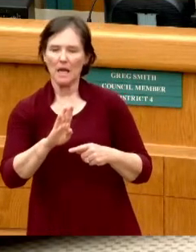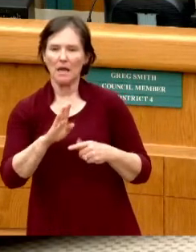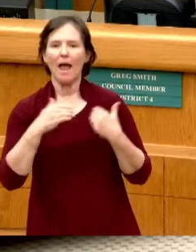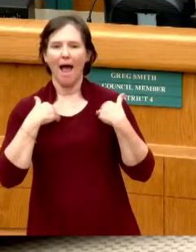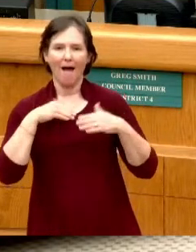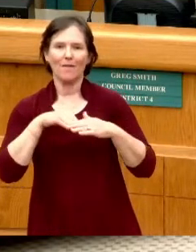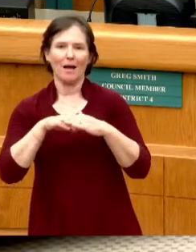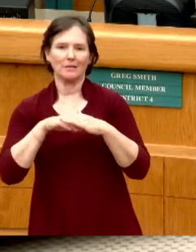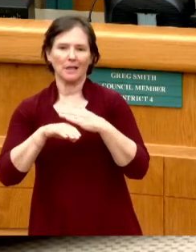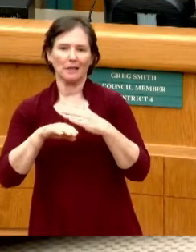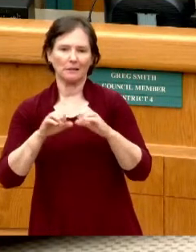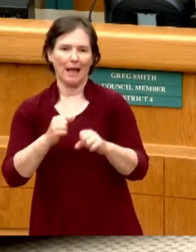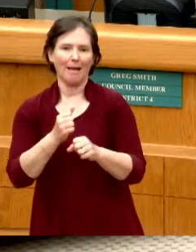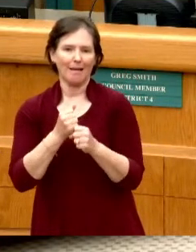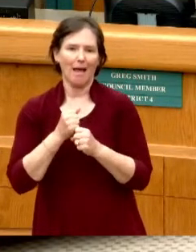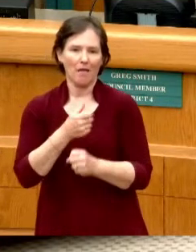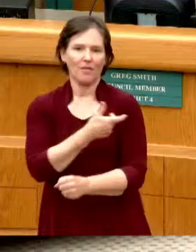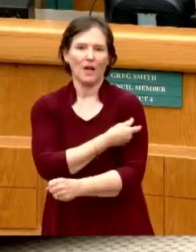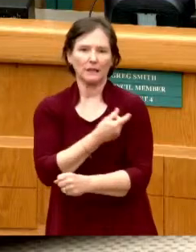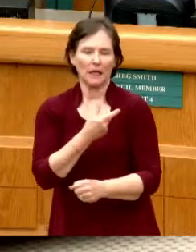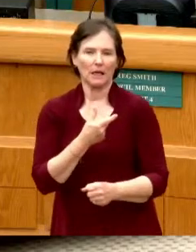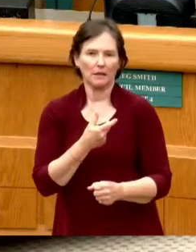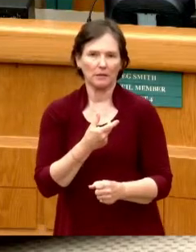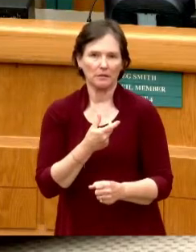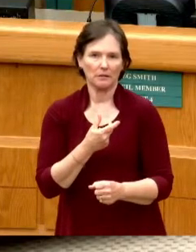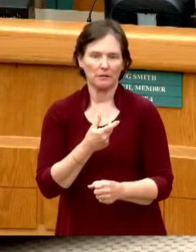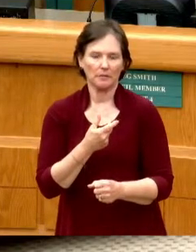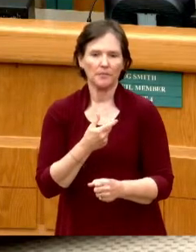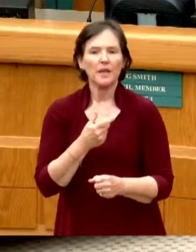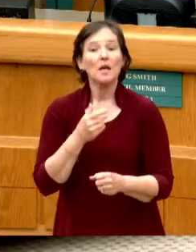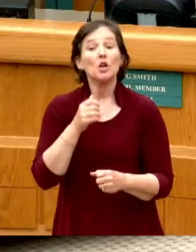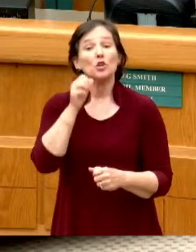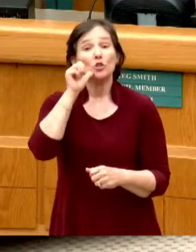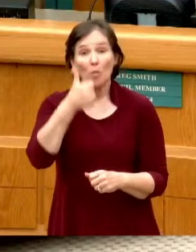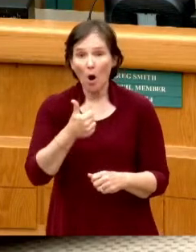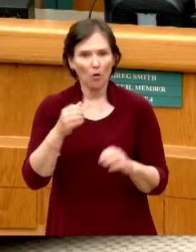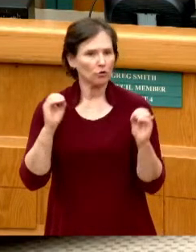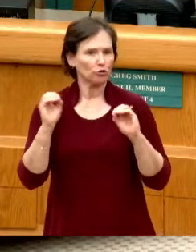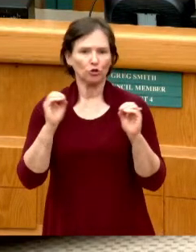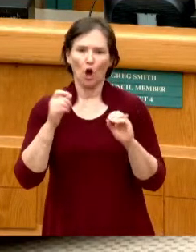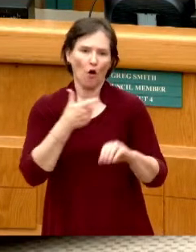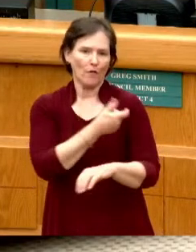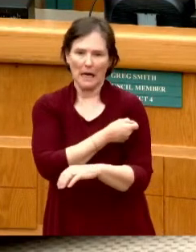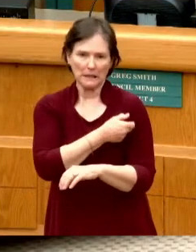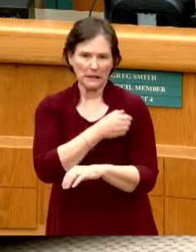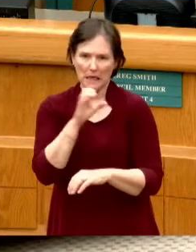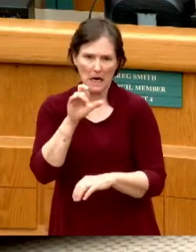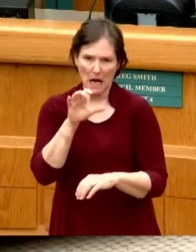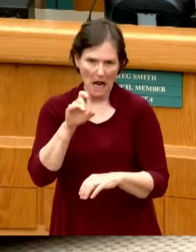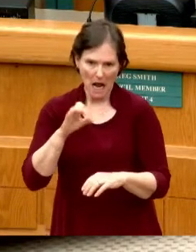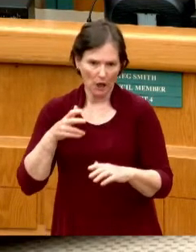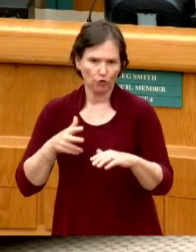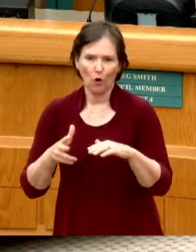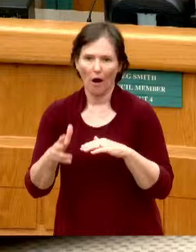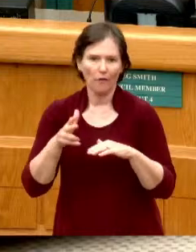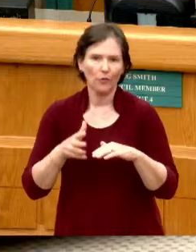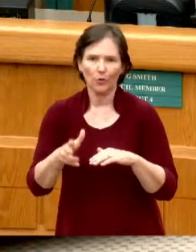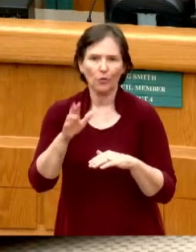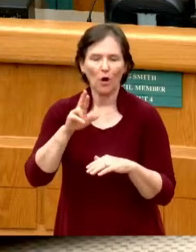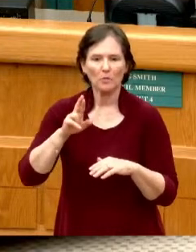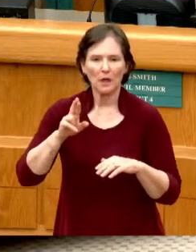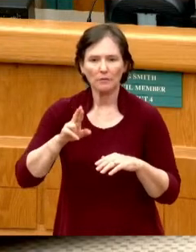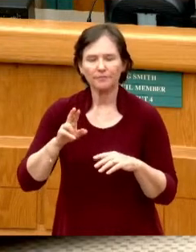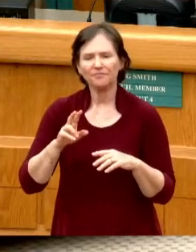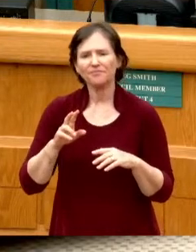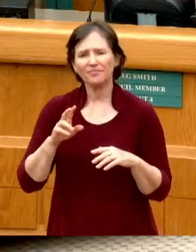mentioned earlier, there will be no COVID-19 vaccination clinic tomorrow, Wednesday, January 20th. The COVID-19 vaccine shipment